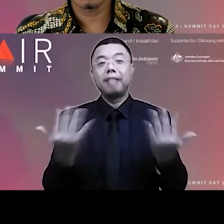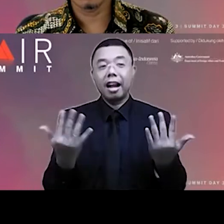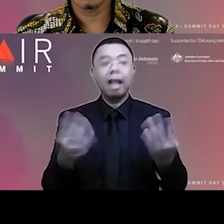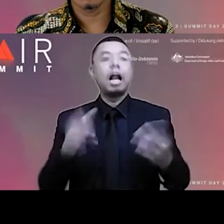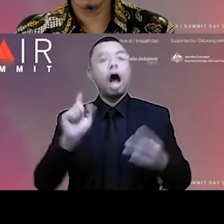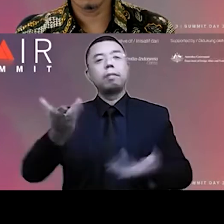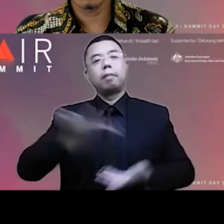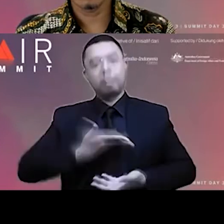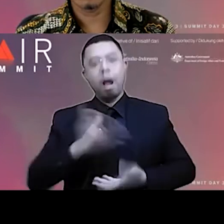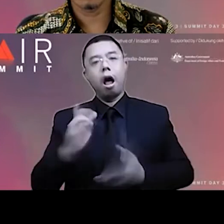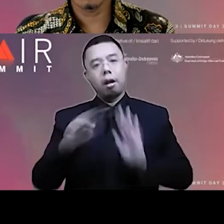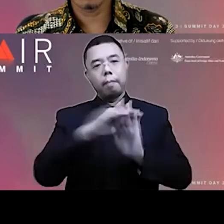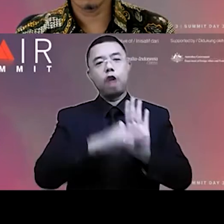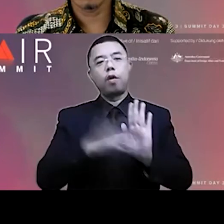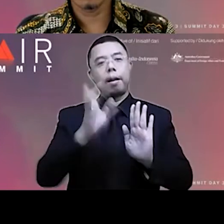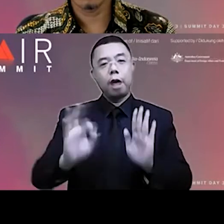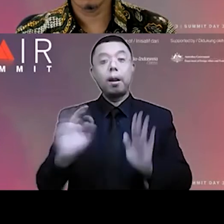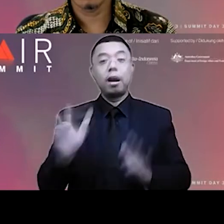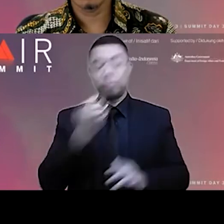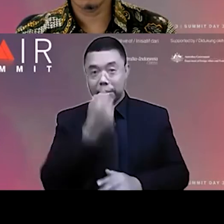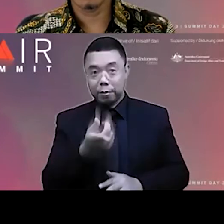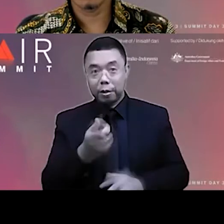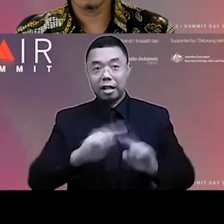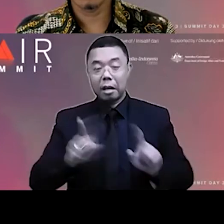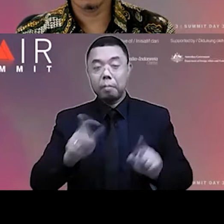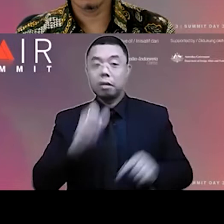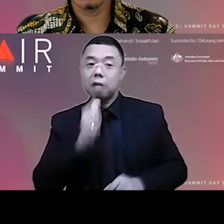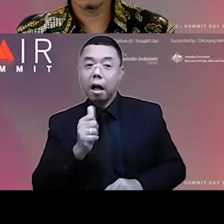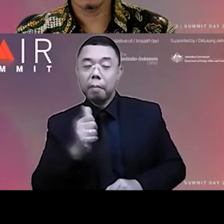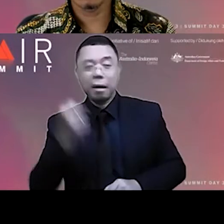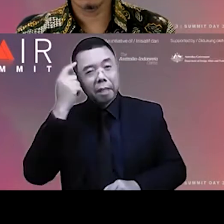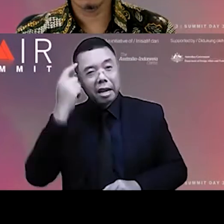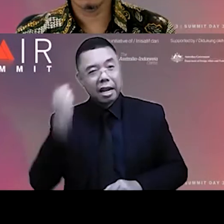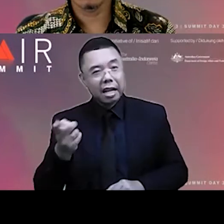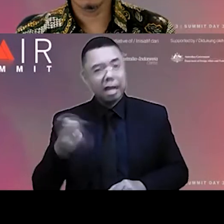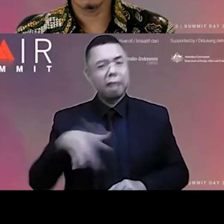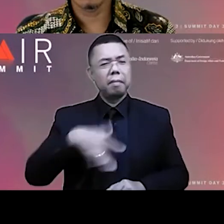guess a hands up. Who thinks that PCR testing will be around for at least a year?